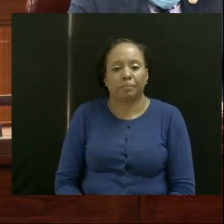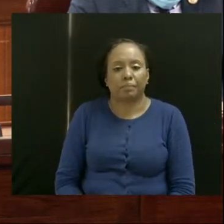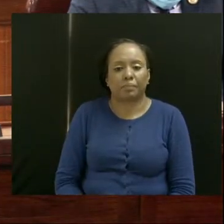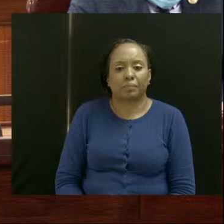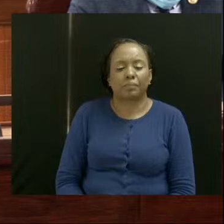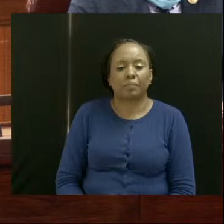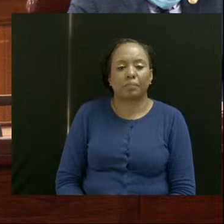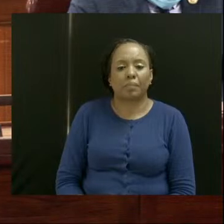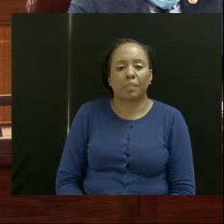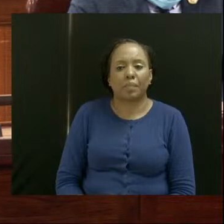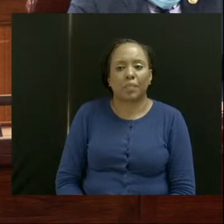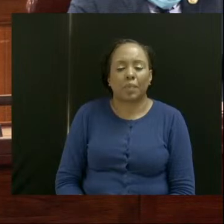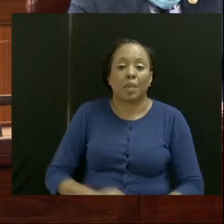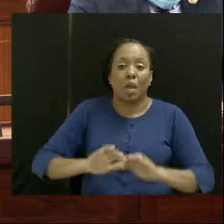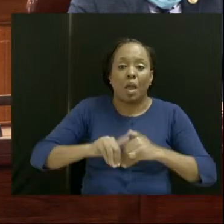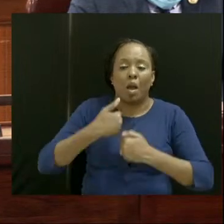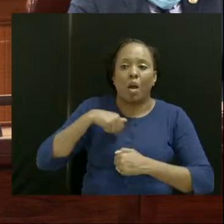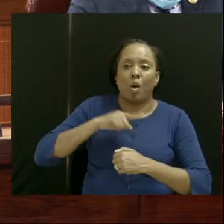forward.